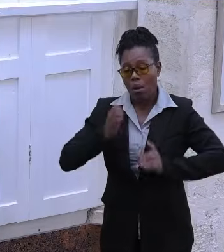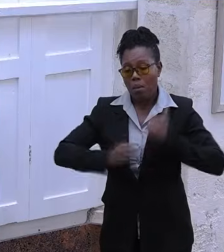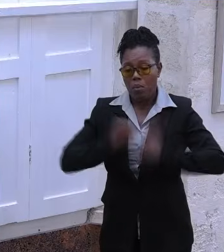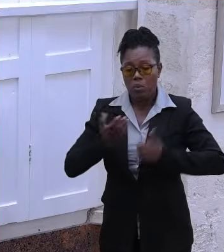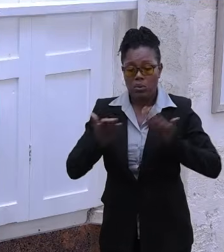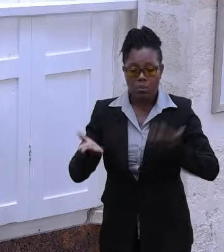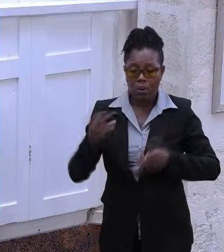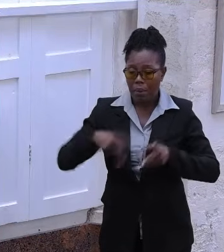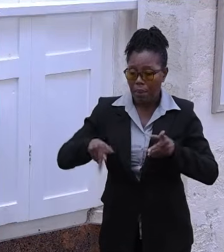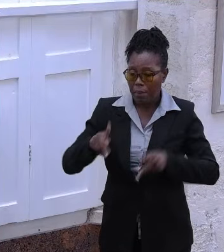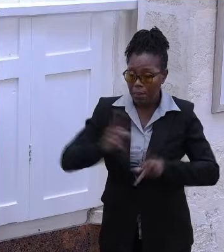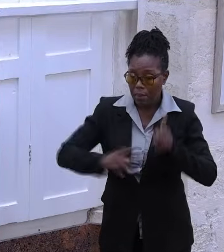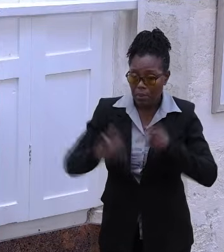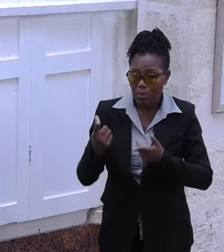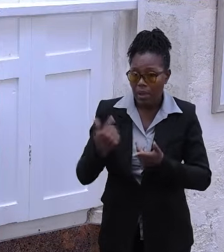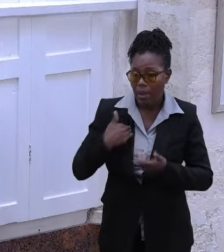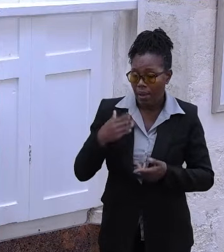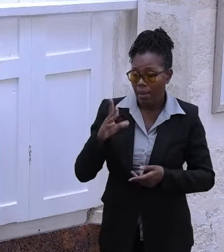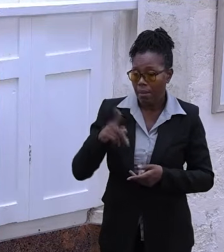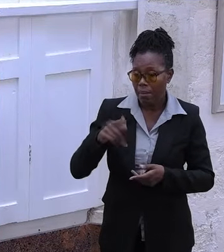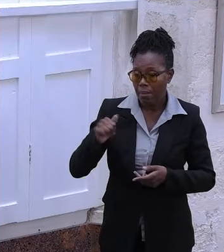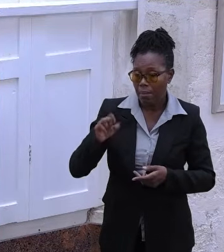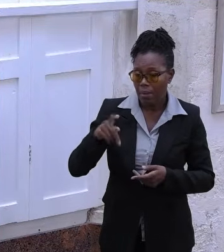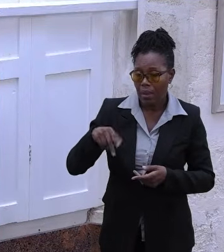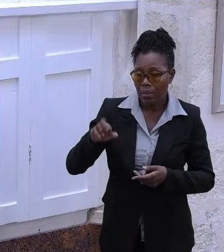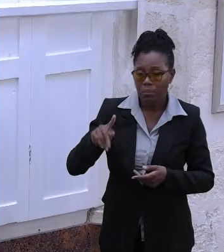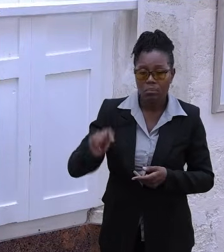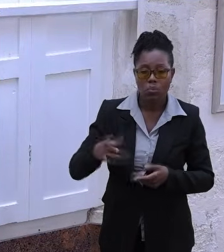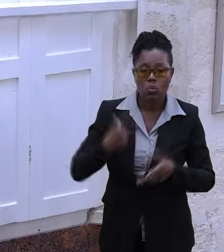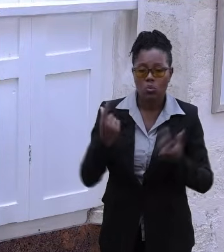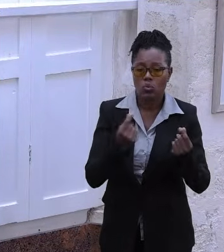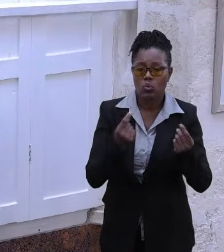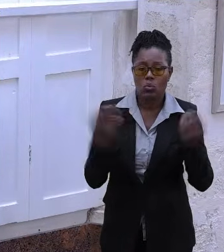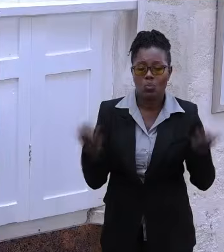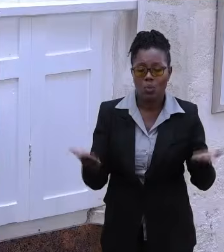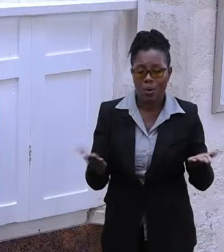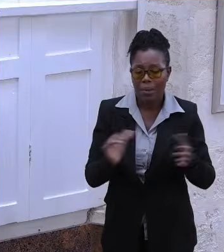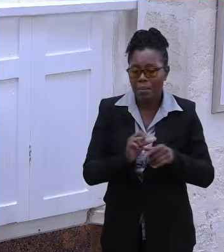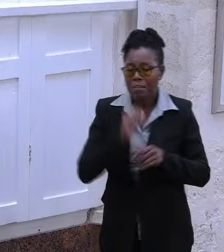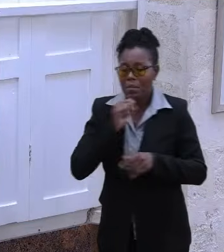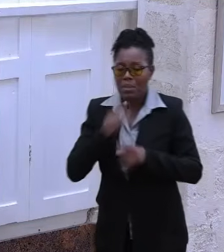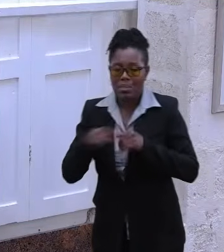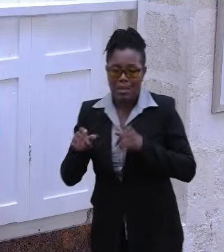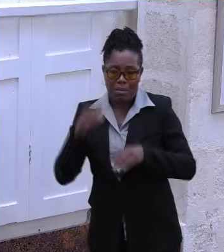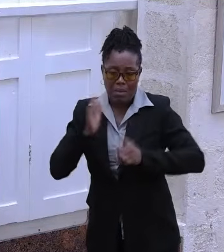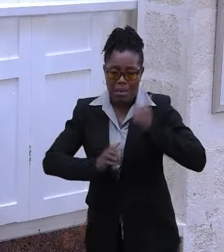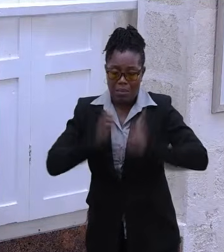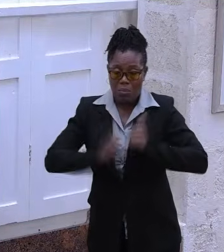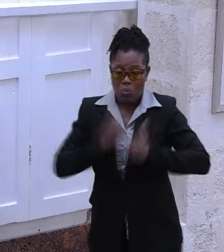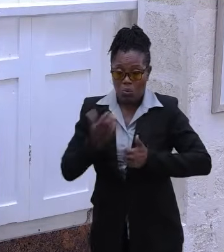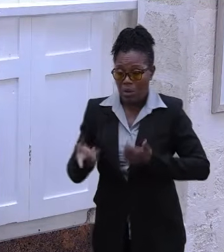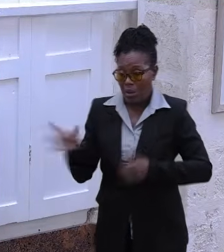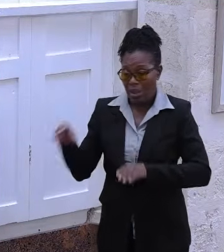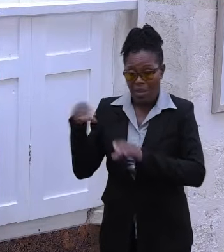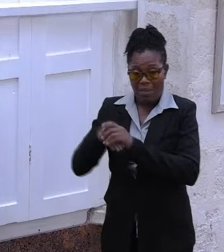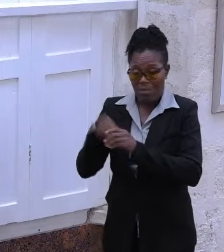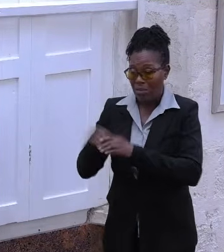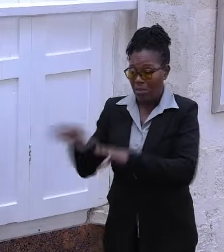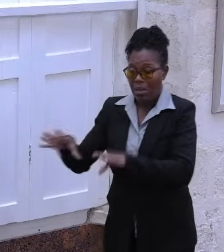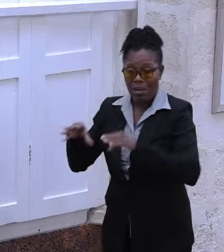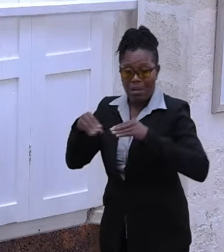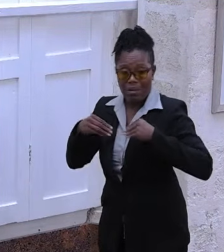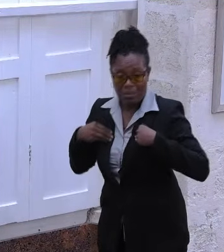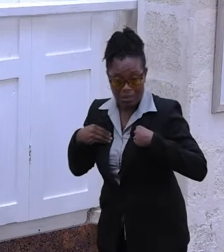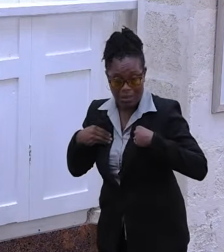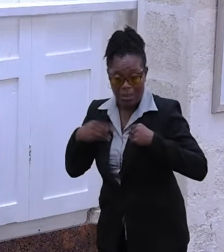will do with a passport, and not become emotional that you take investment from people and you respect the fact that they are